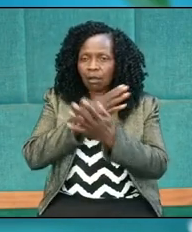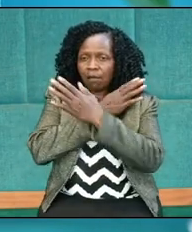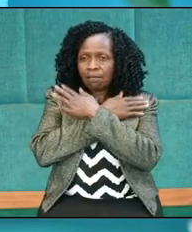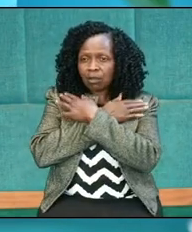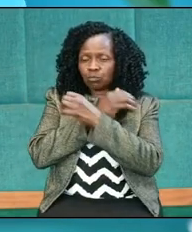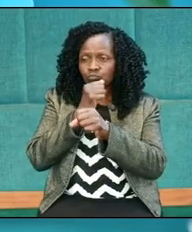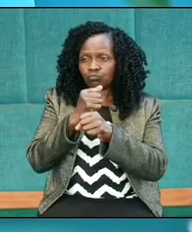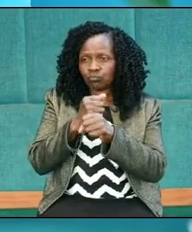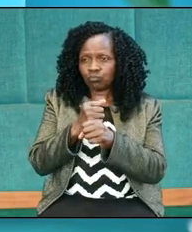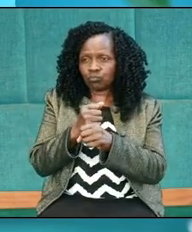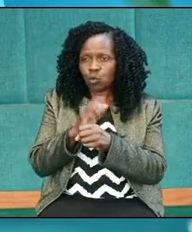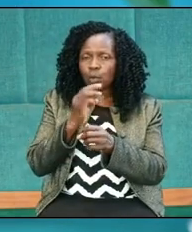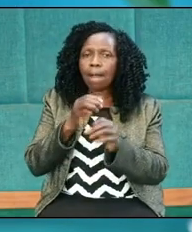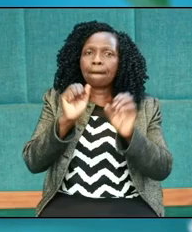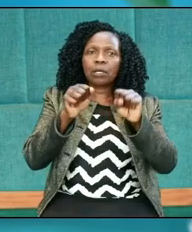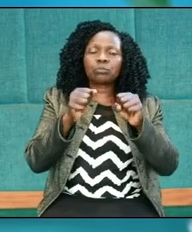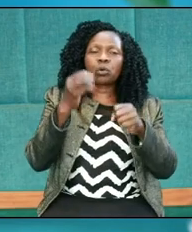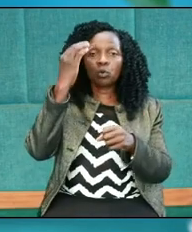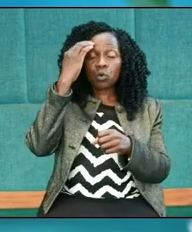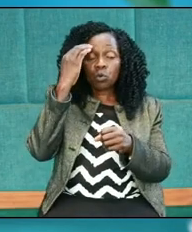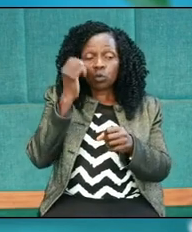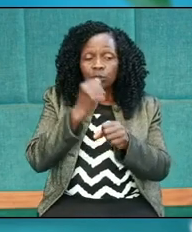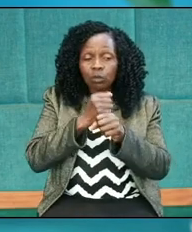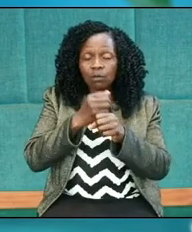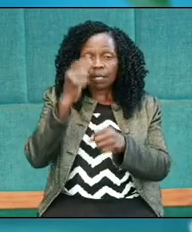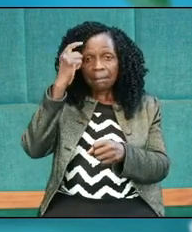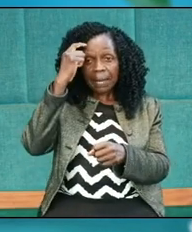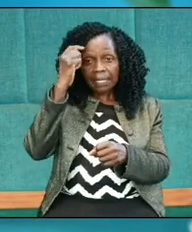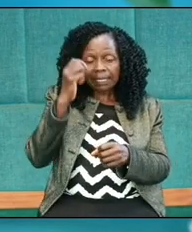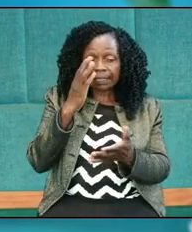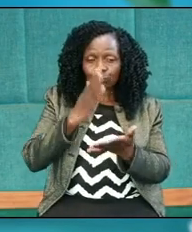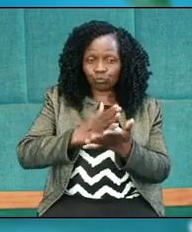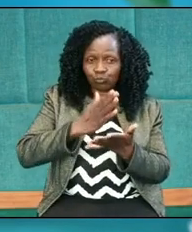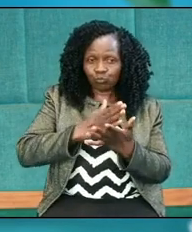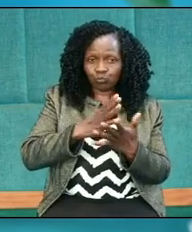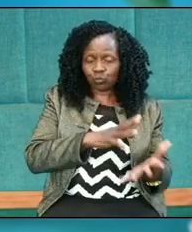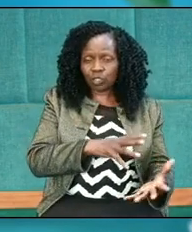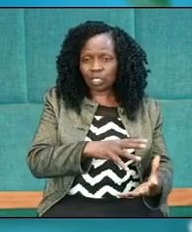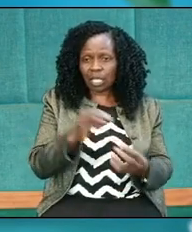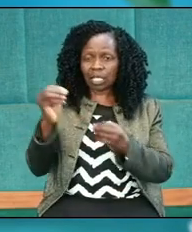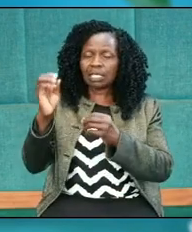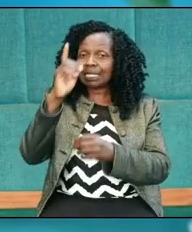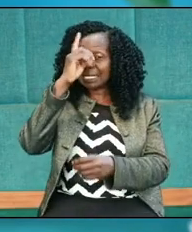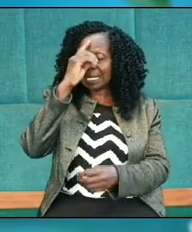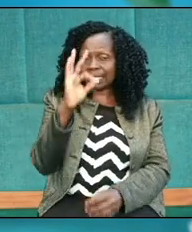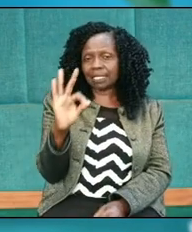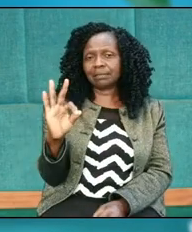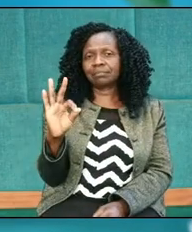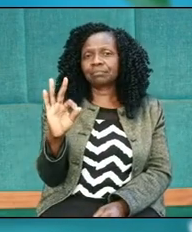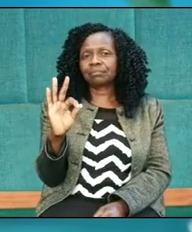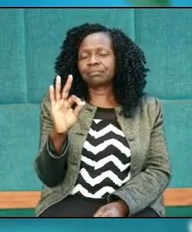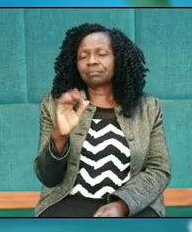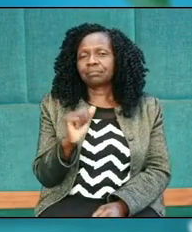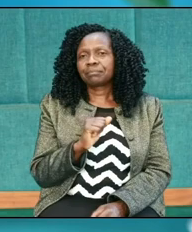can be able to know the role of the mind and indeed take it seriously.